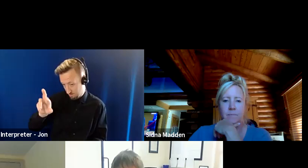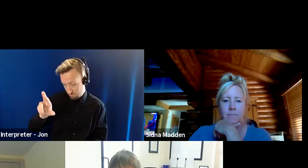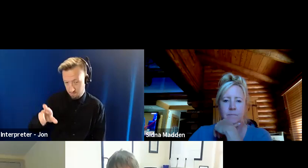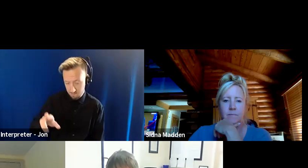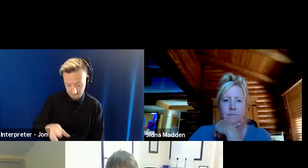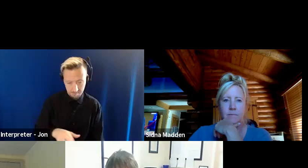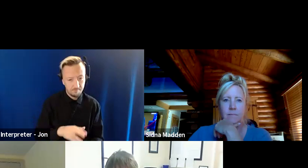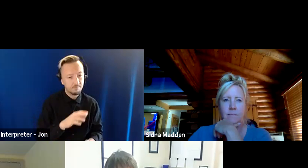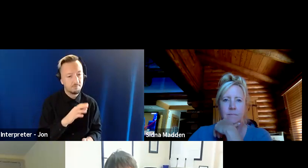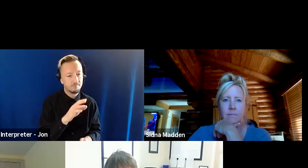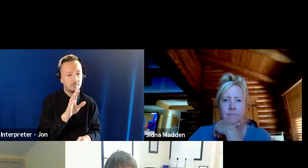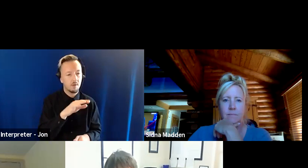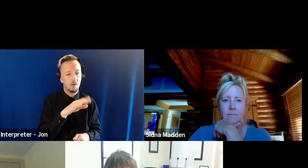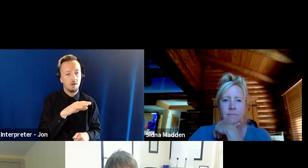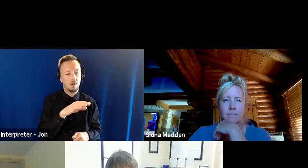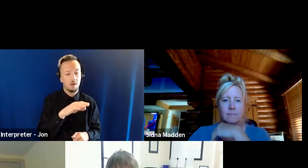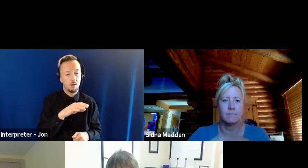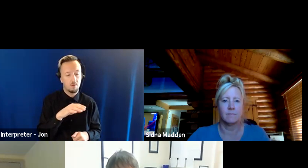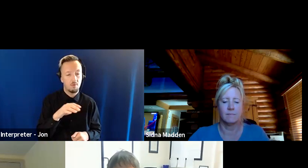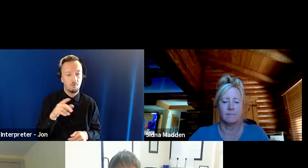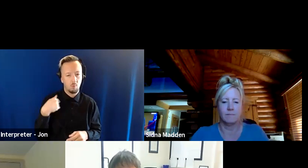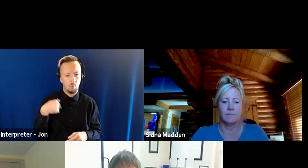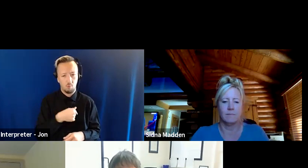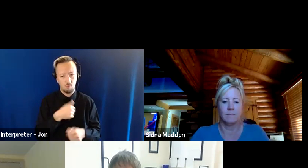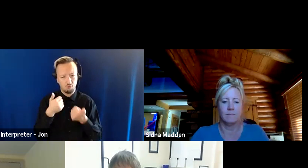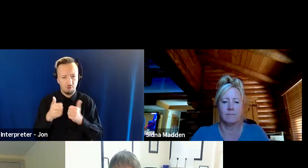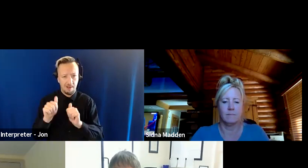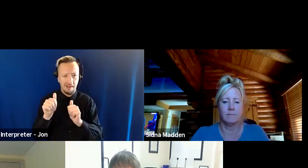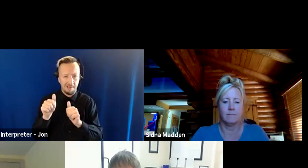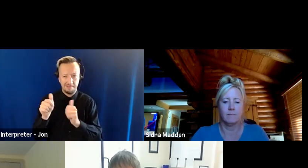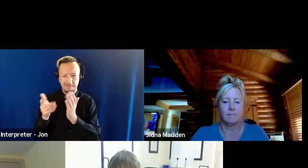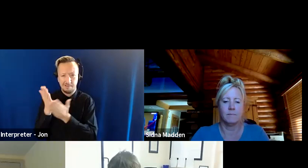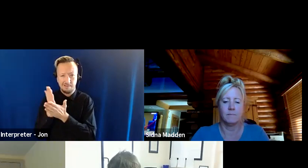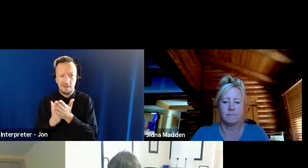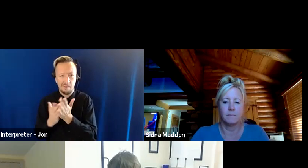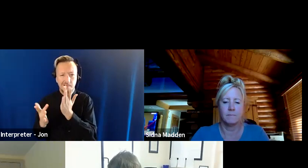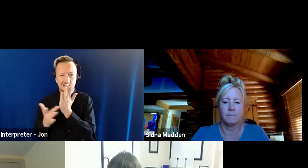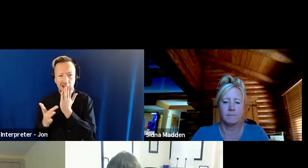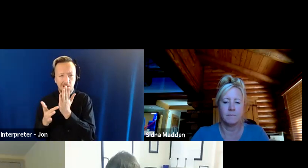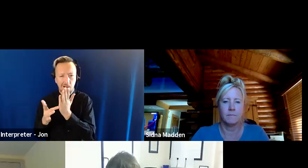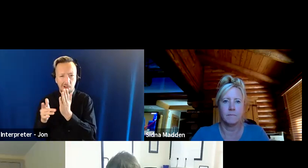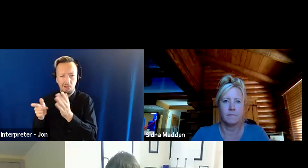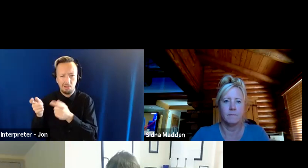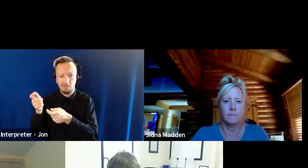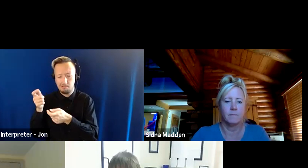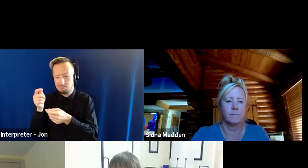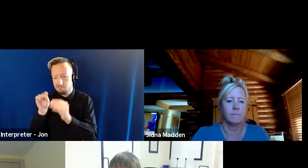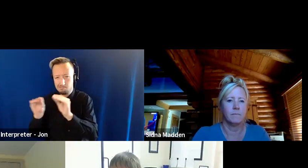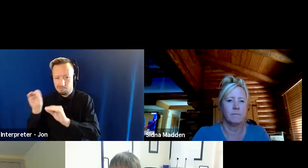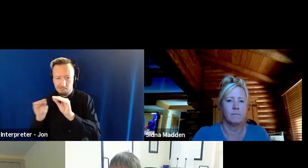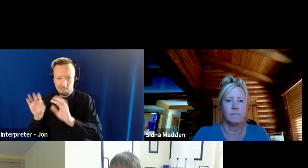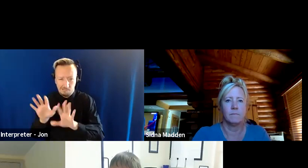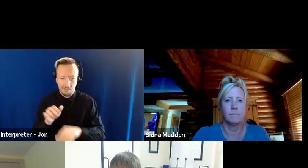Hey, just we're trying to manage some technical difficulties here. So